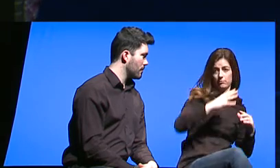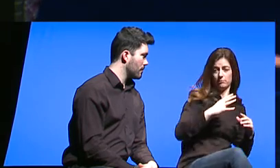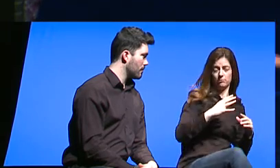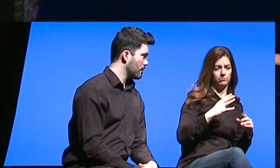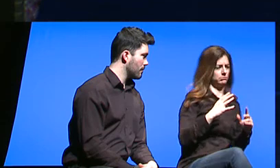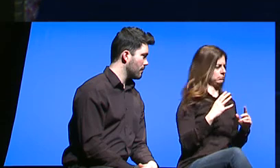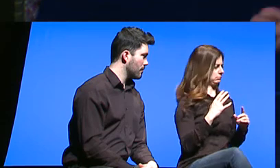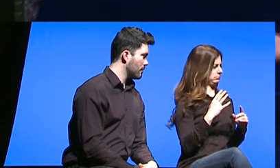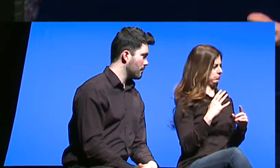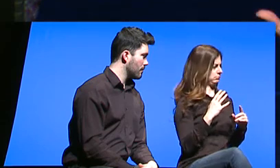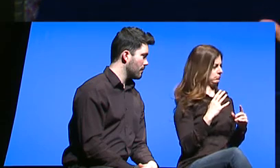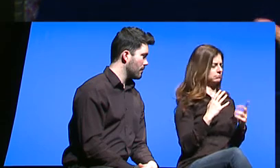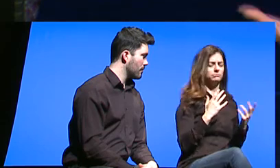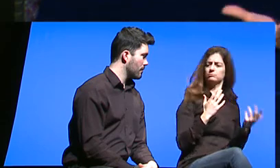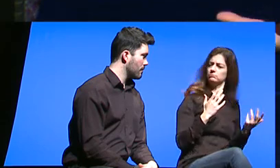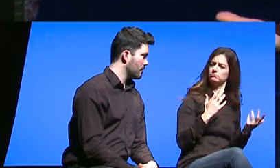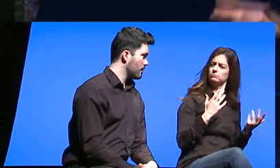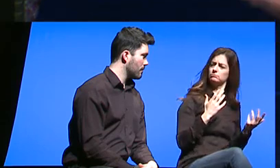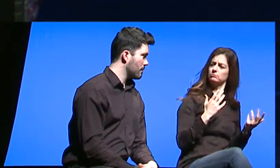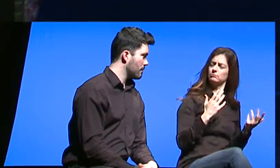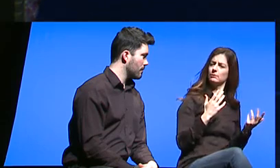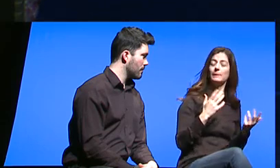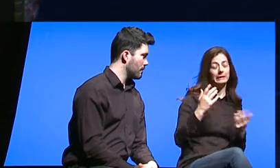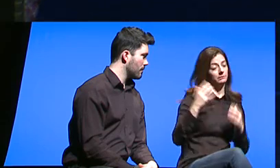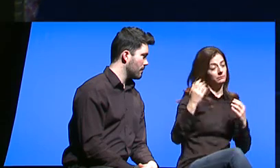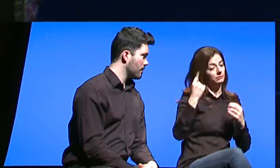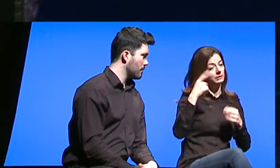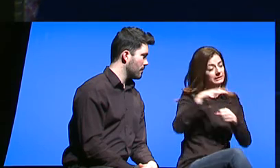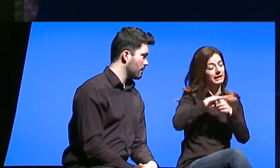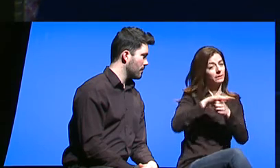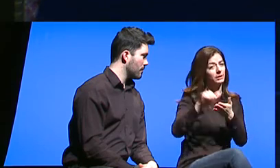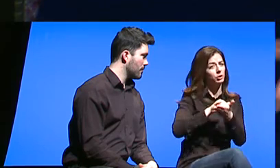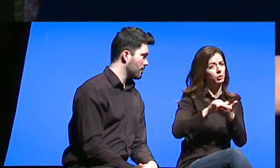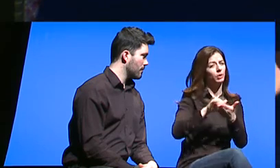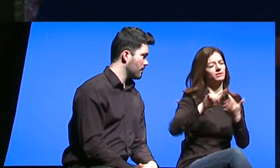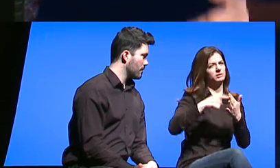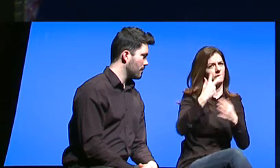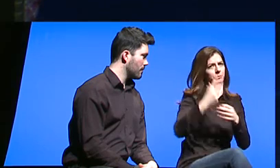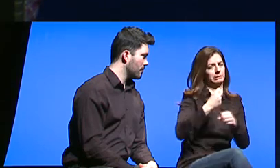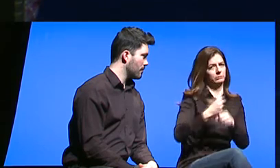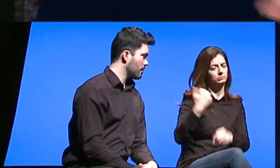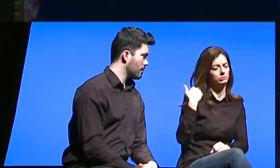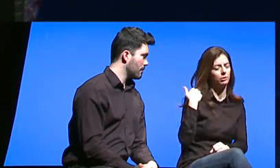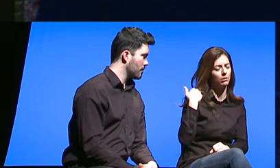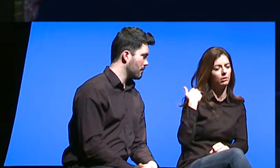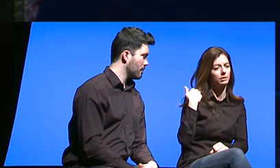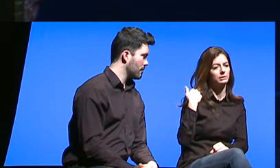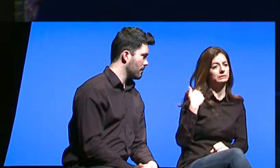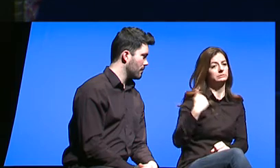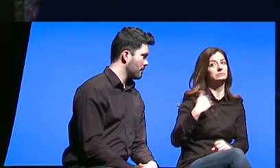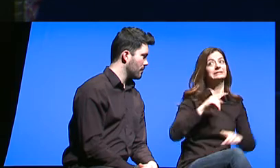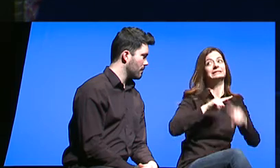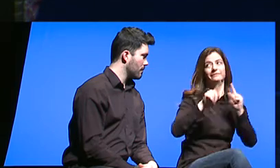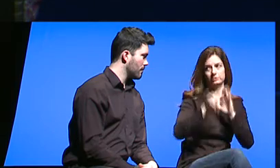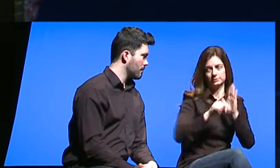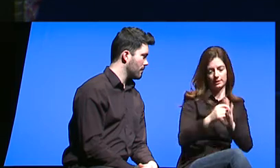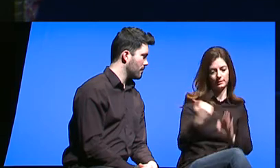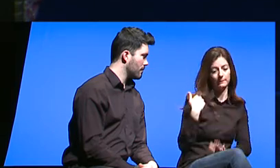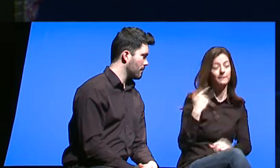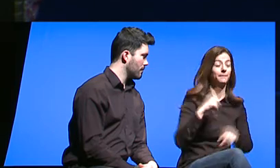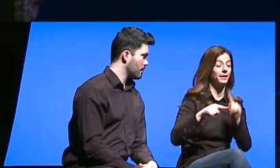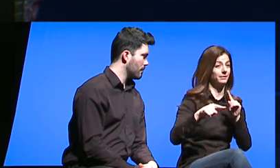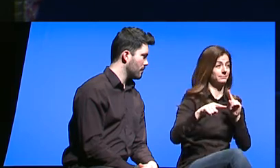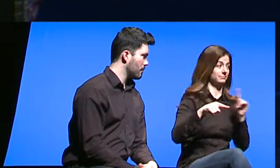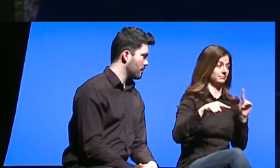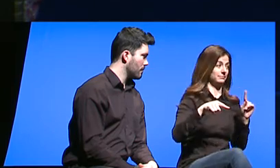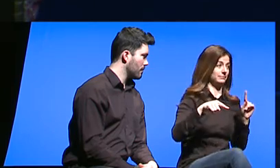in New York and, you know, everywhere, and this is now almost 3 years ago that we started this project, and we were even in a very different time then, but you know, people are scared. People